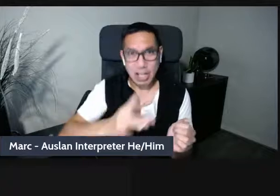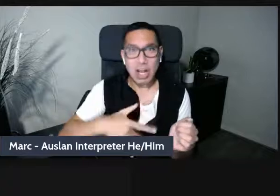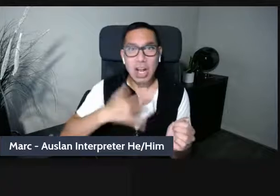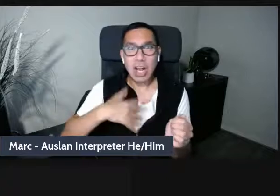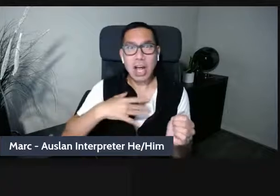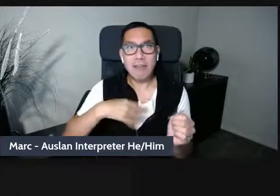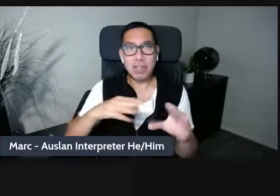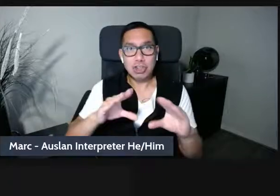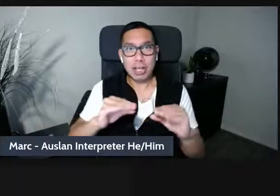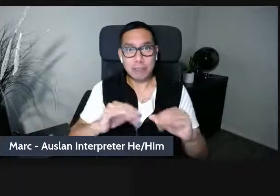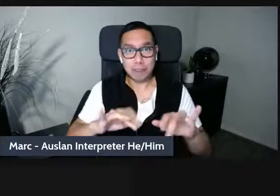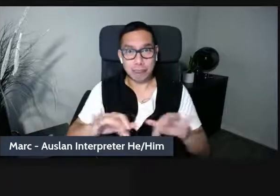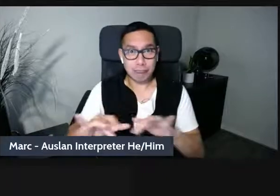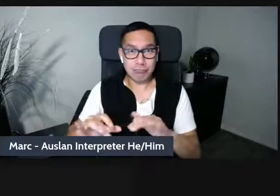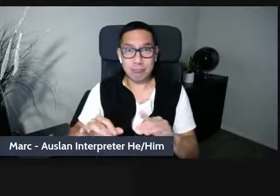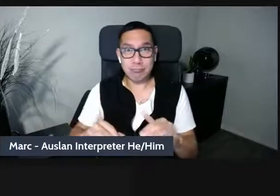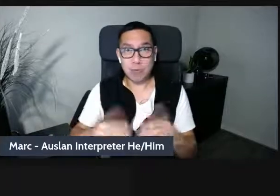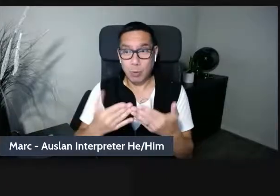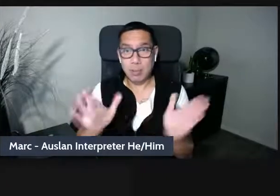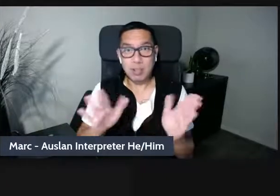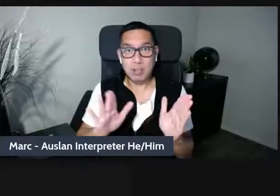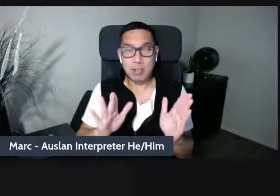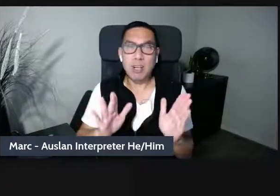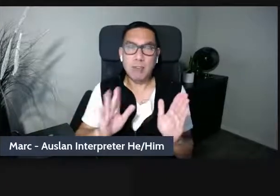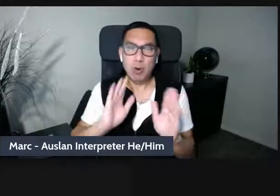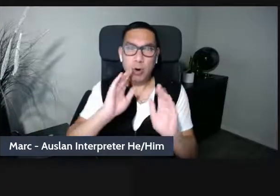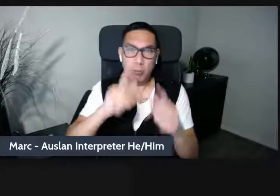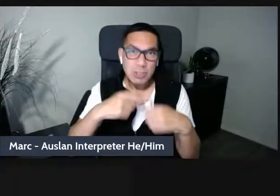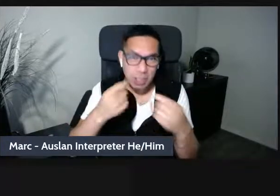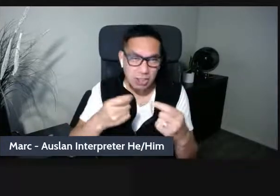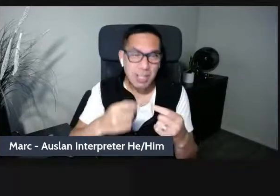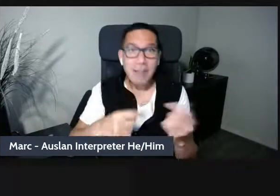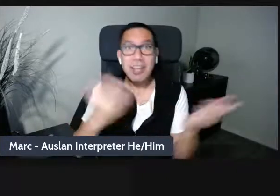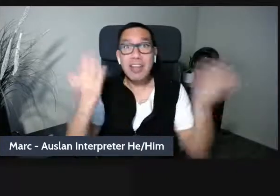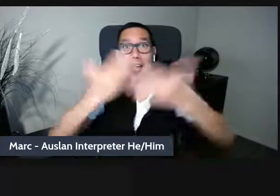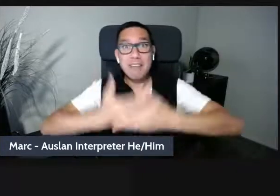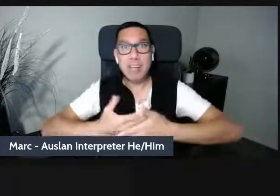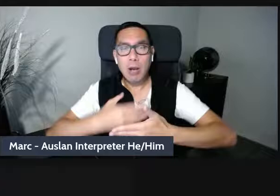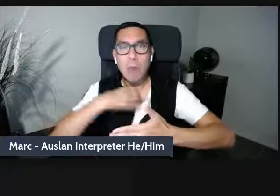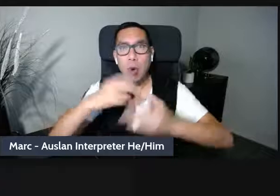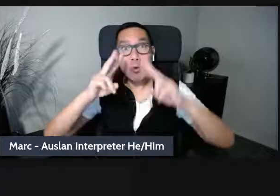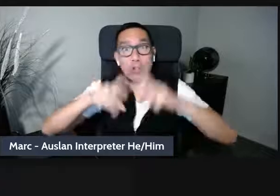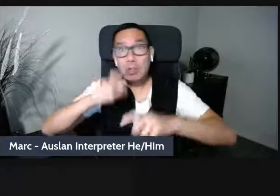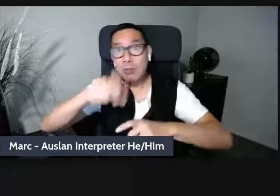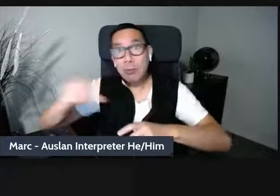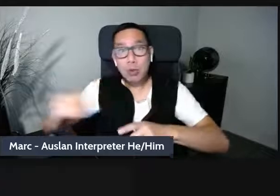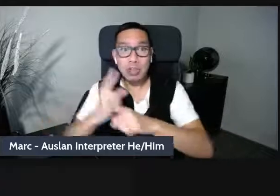available and some presentations. And in the evening, there's more researcher chats. I'm going to jump off